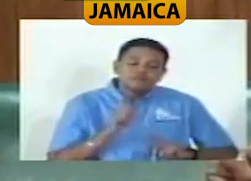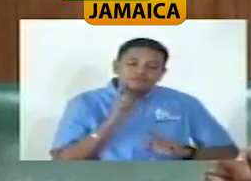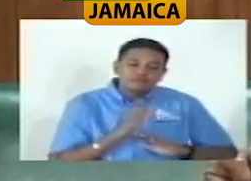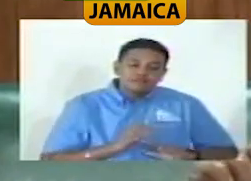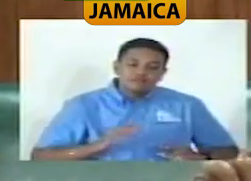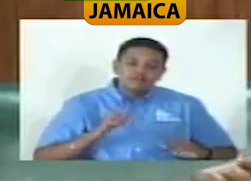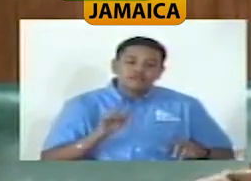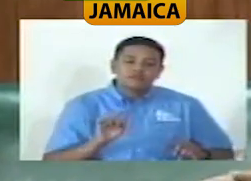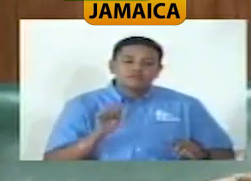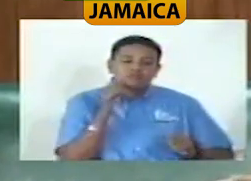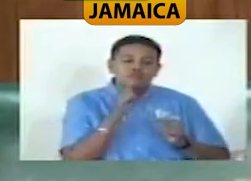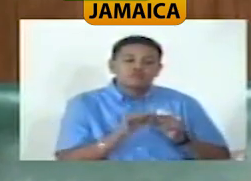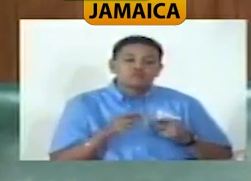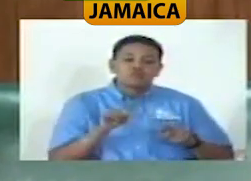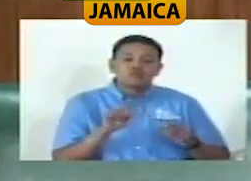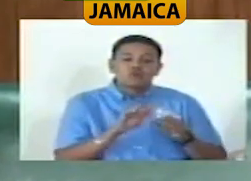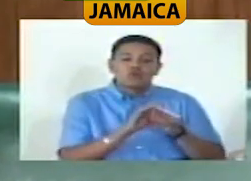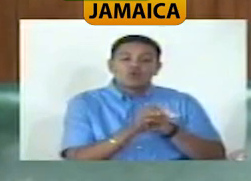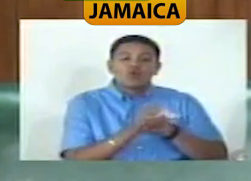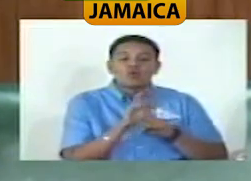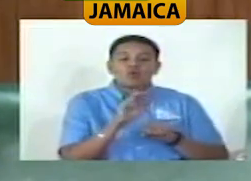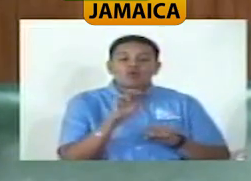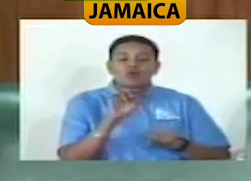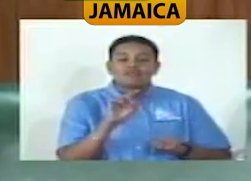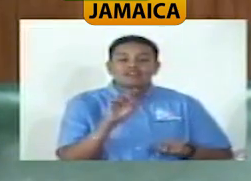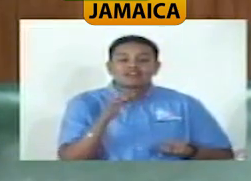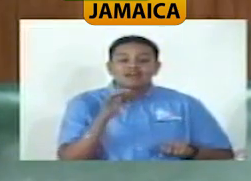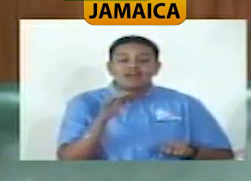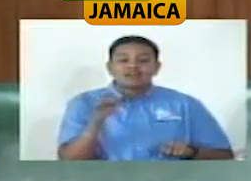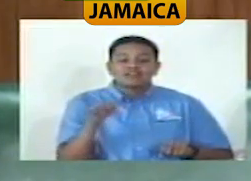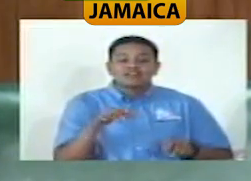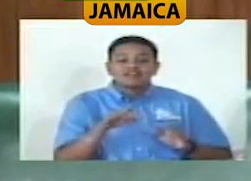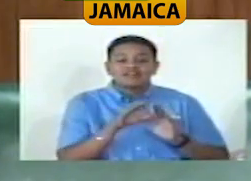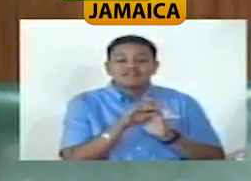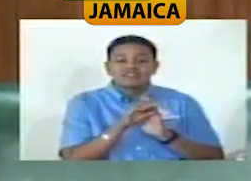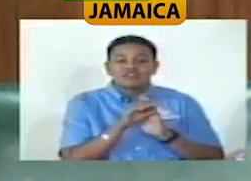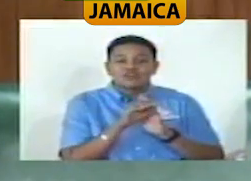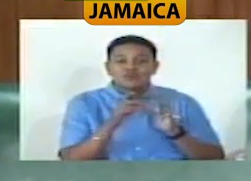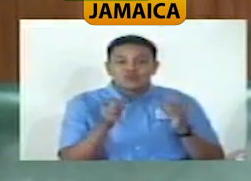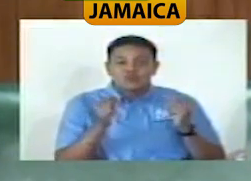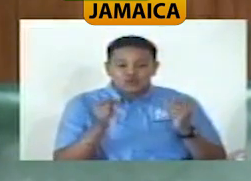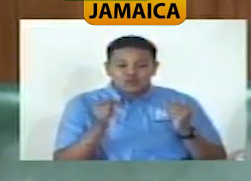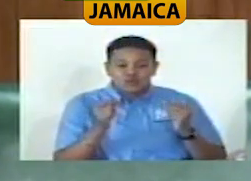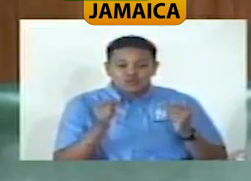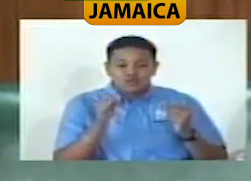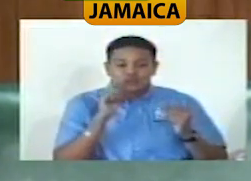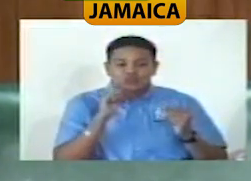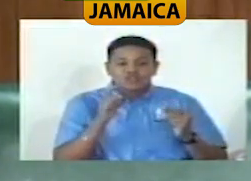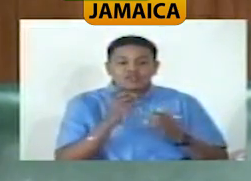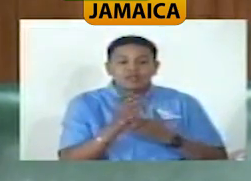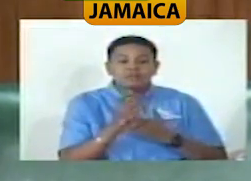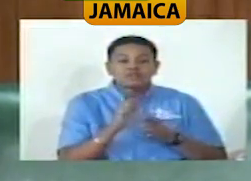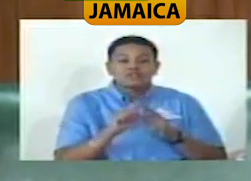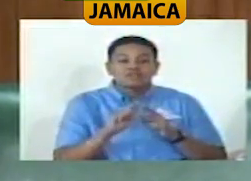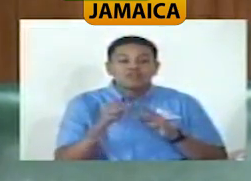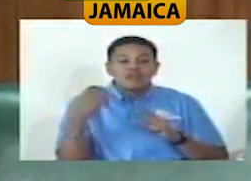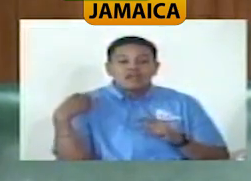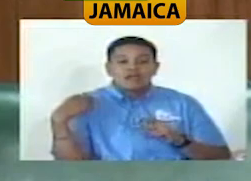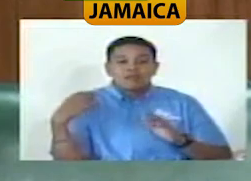When, during the COVID, she took out that video to appeal to